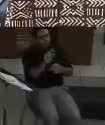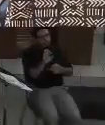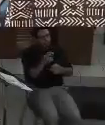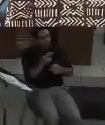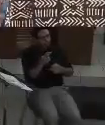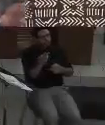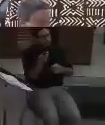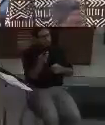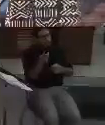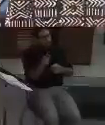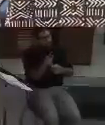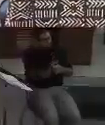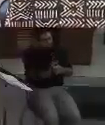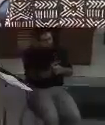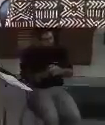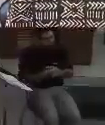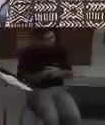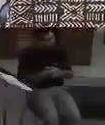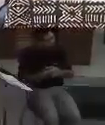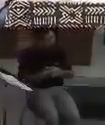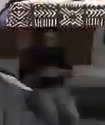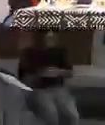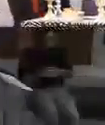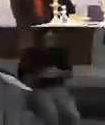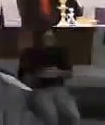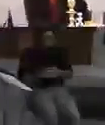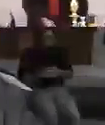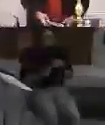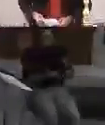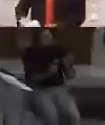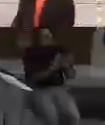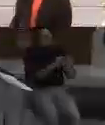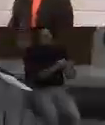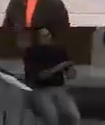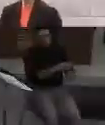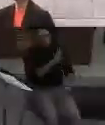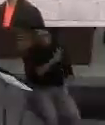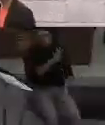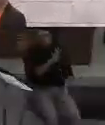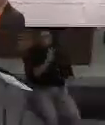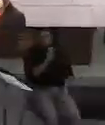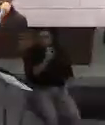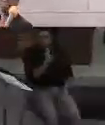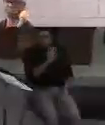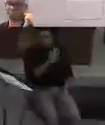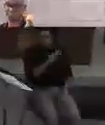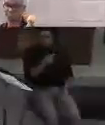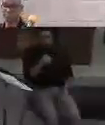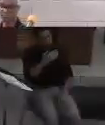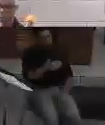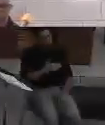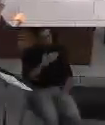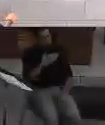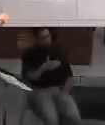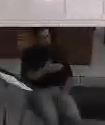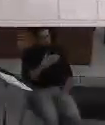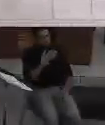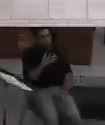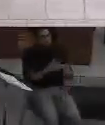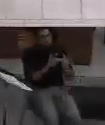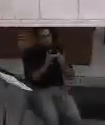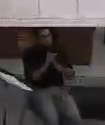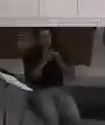Wednesday. Mark. Folder. Thank you. All right, our closing song is number 474. I'm so